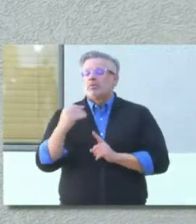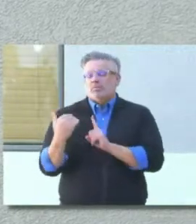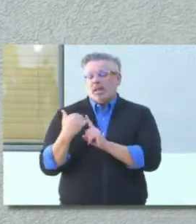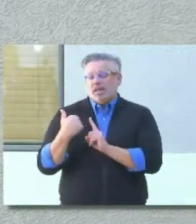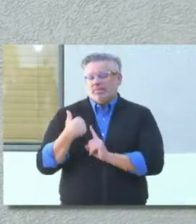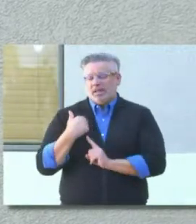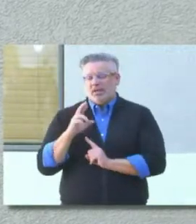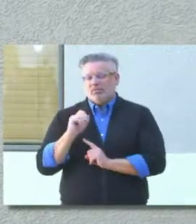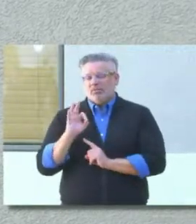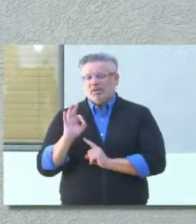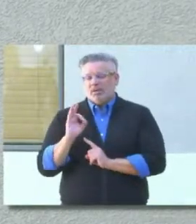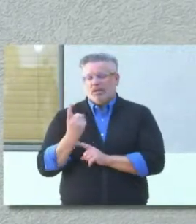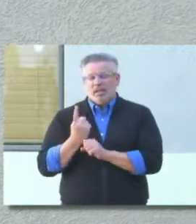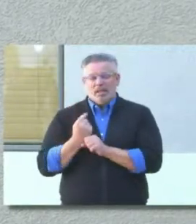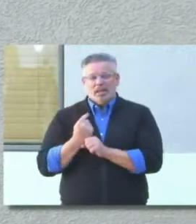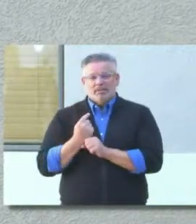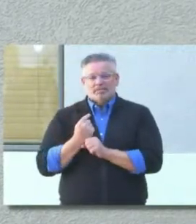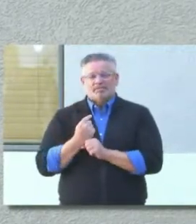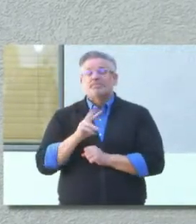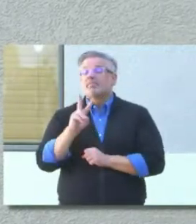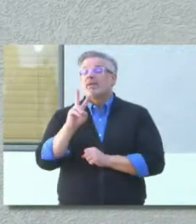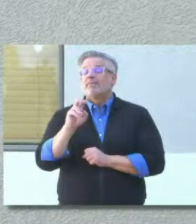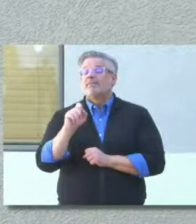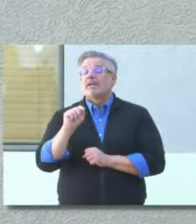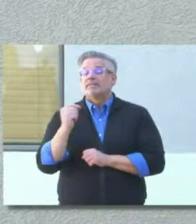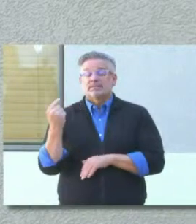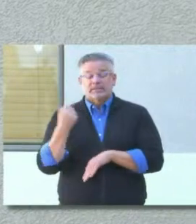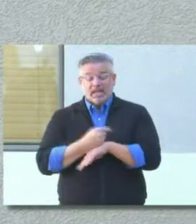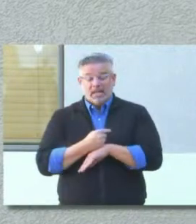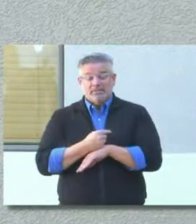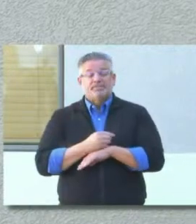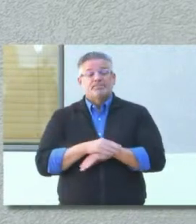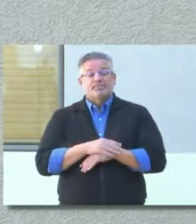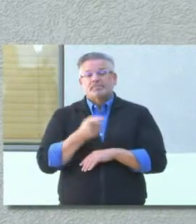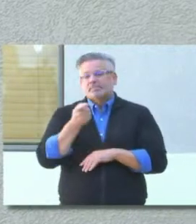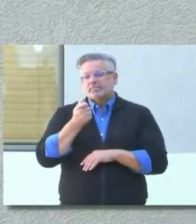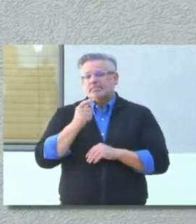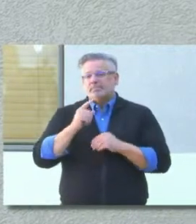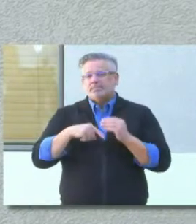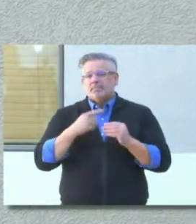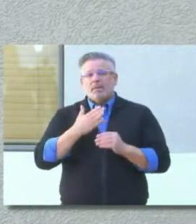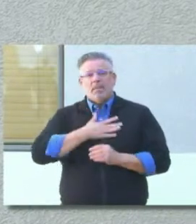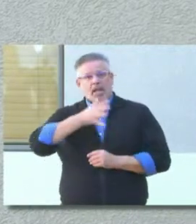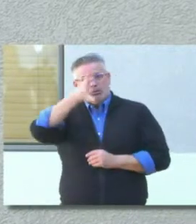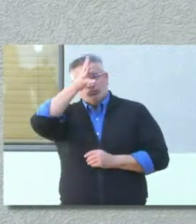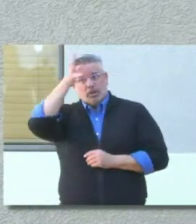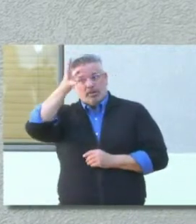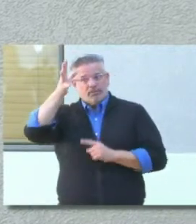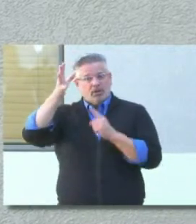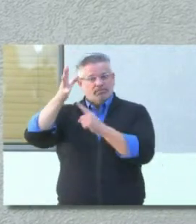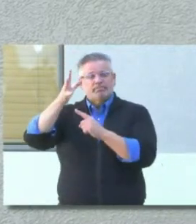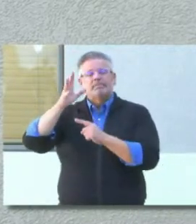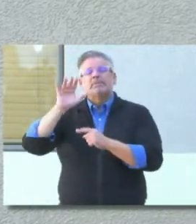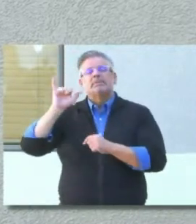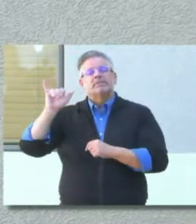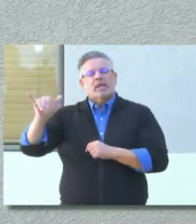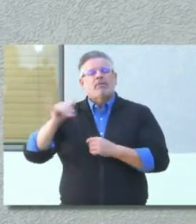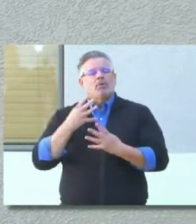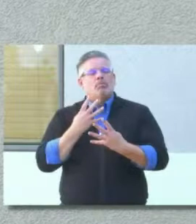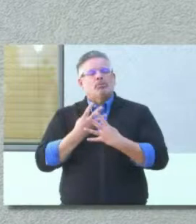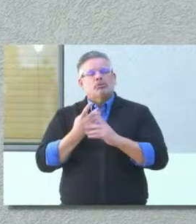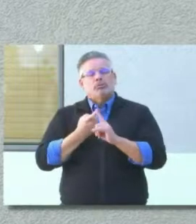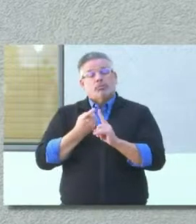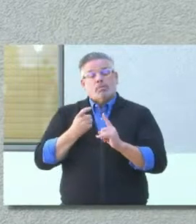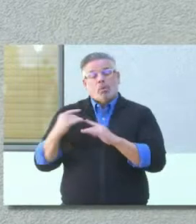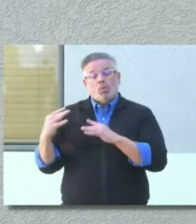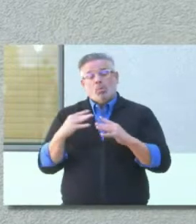because I referenced it a little bit last year, Veterans Day, a little bit about my grandfather, who was a prisoner of war, Arthur